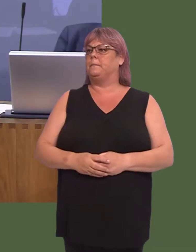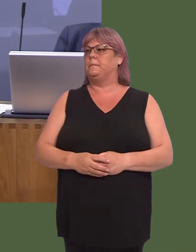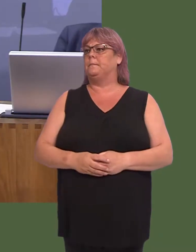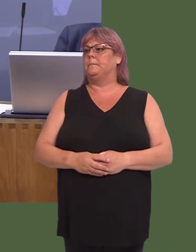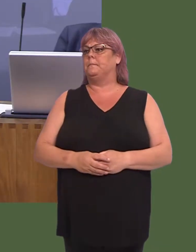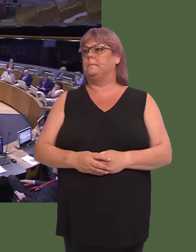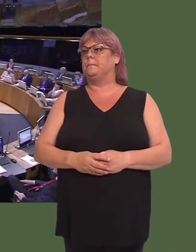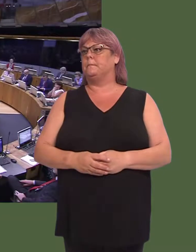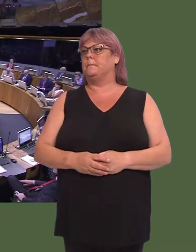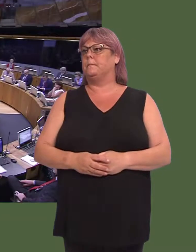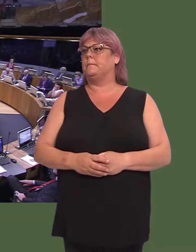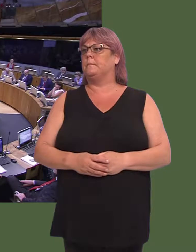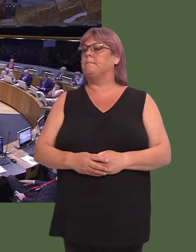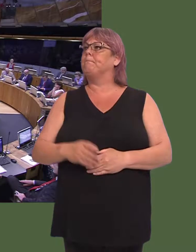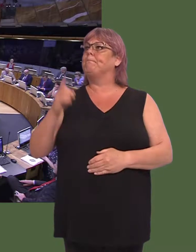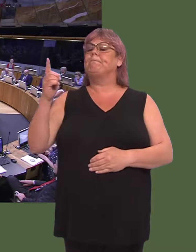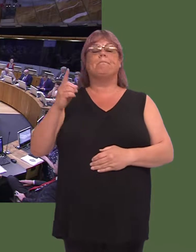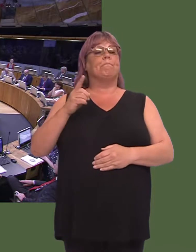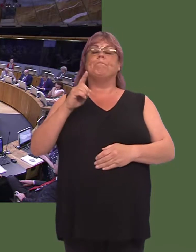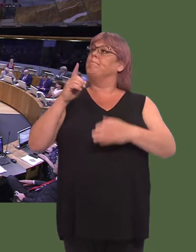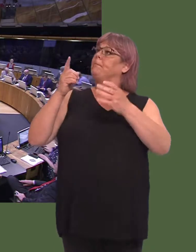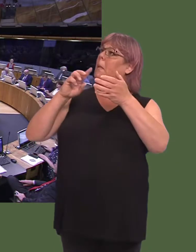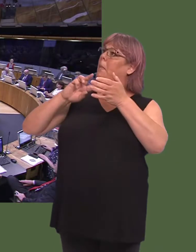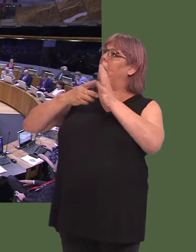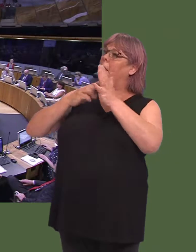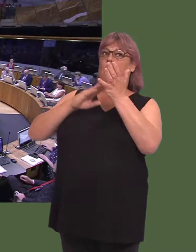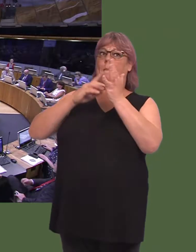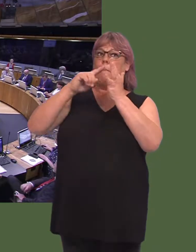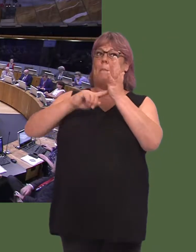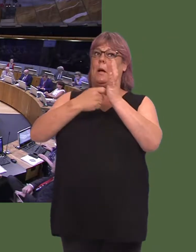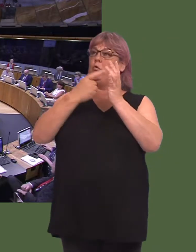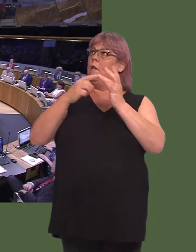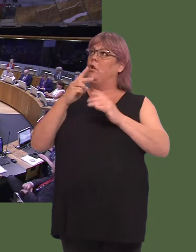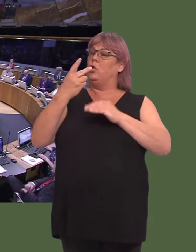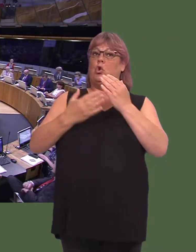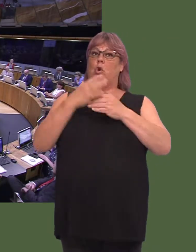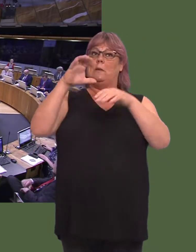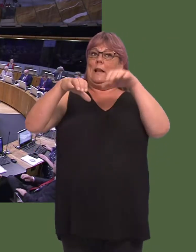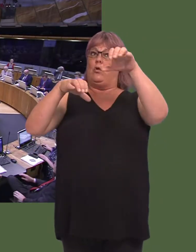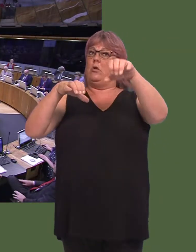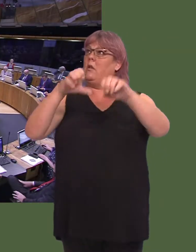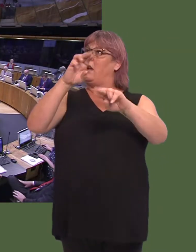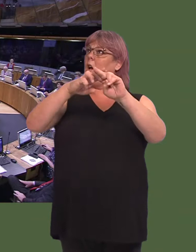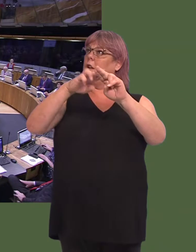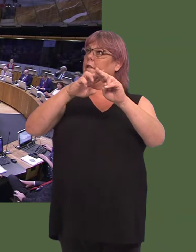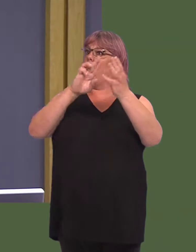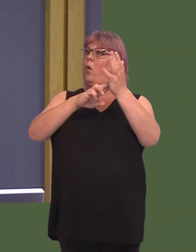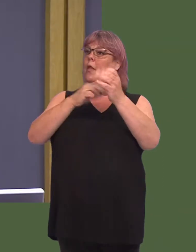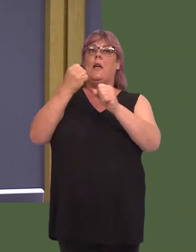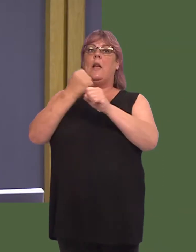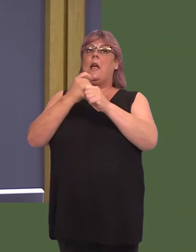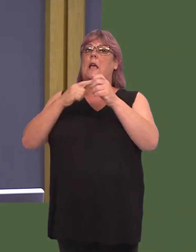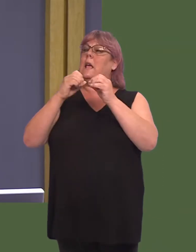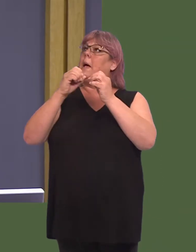Markham. Would the First Minister agree that the Metro plans for two new stations in my constituency of Cardiff